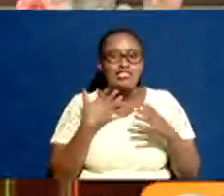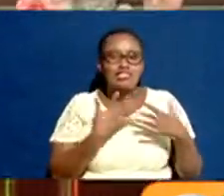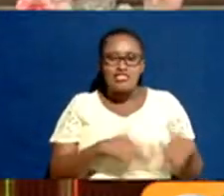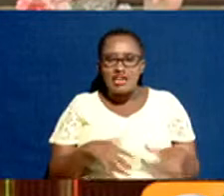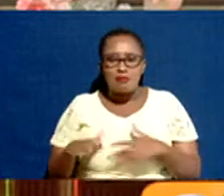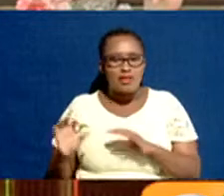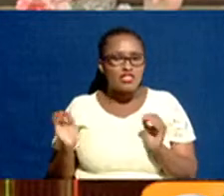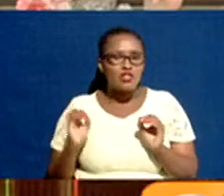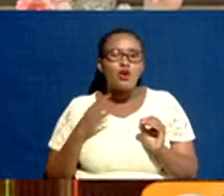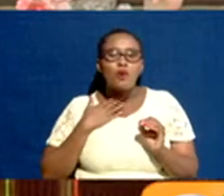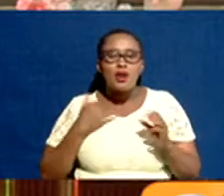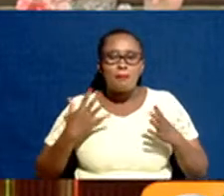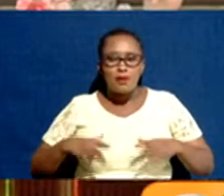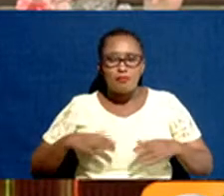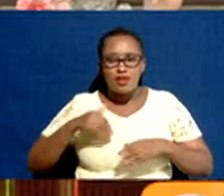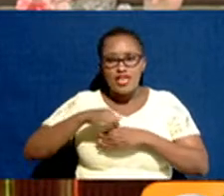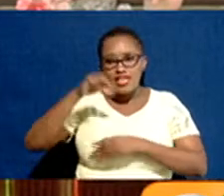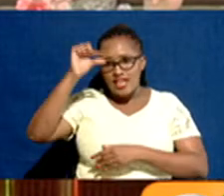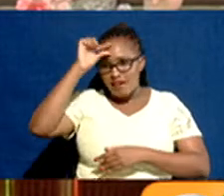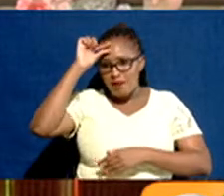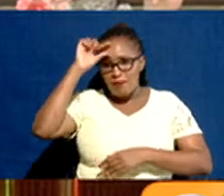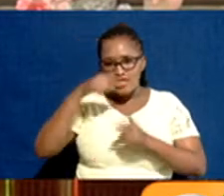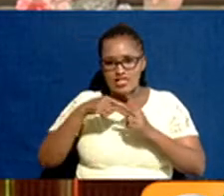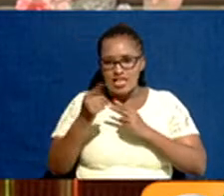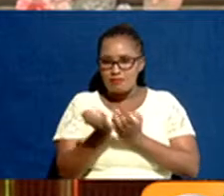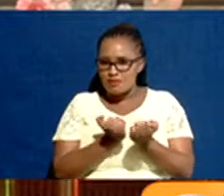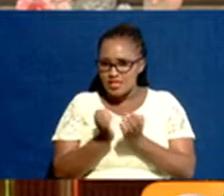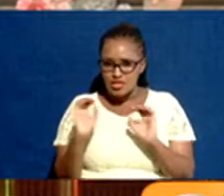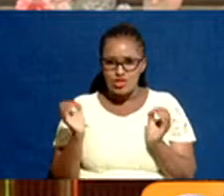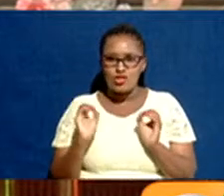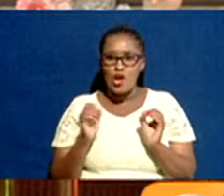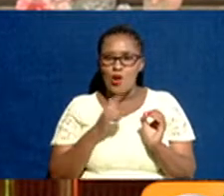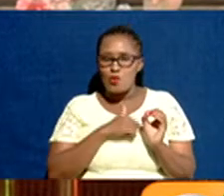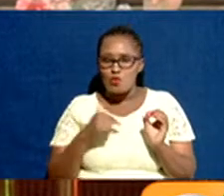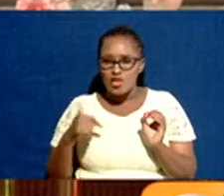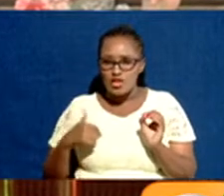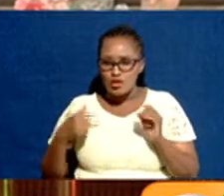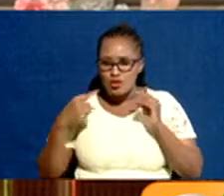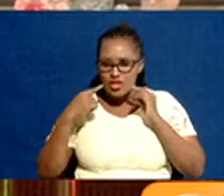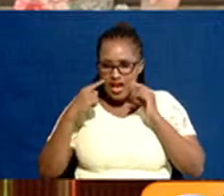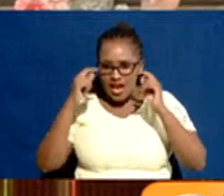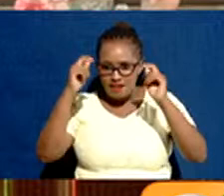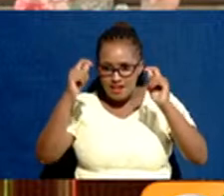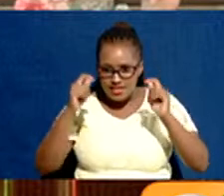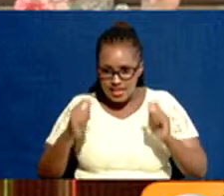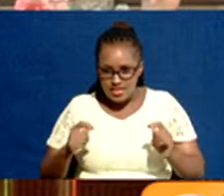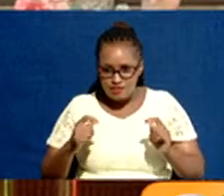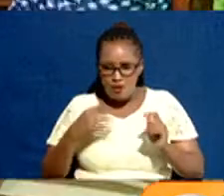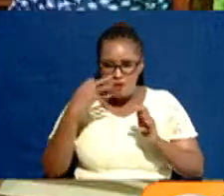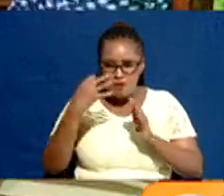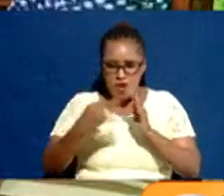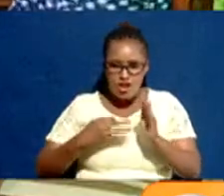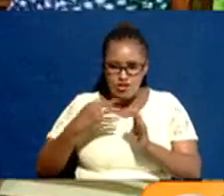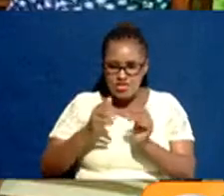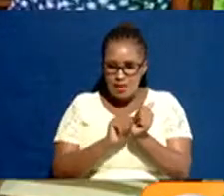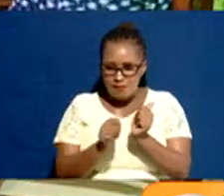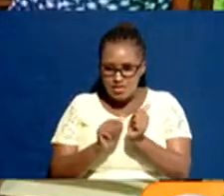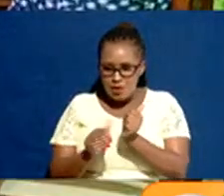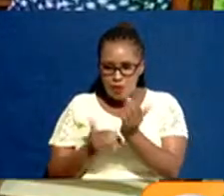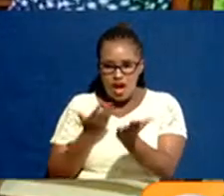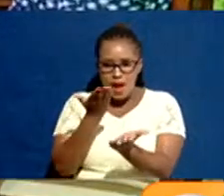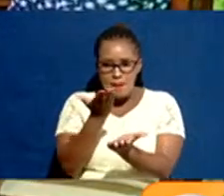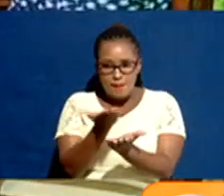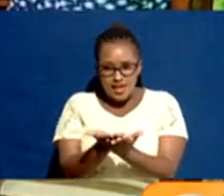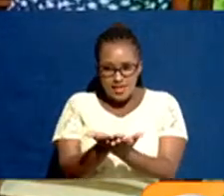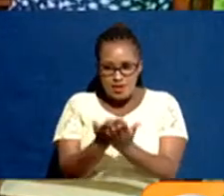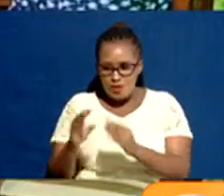in government to get into business. We advertise for millers and other people to apply